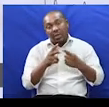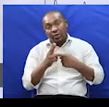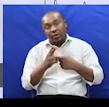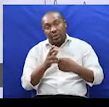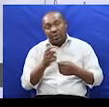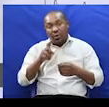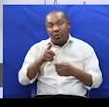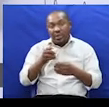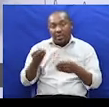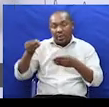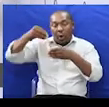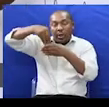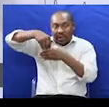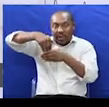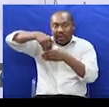contain